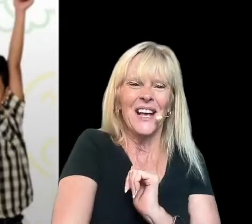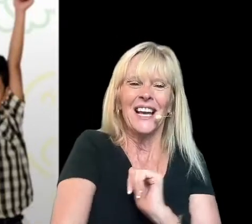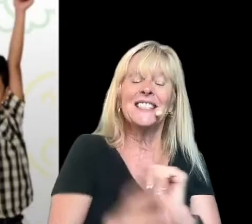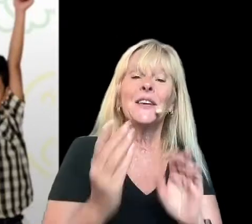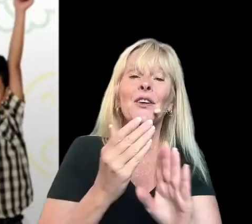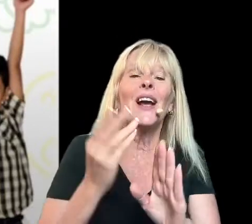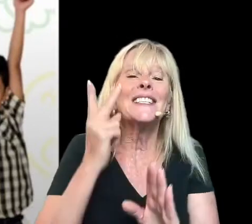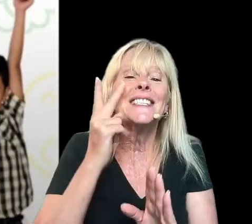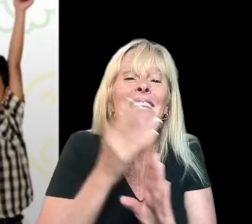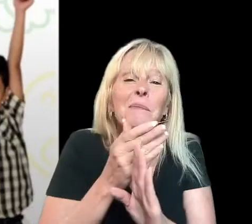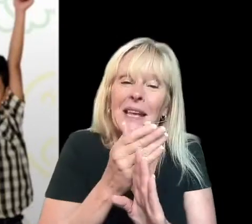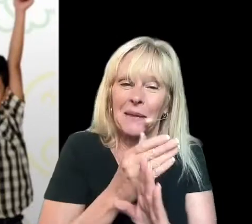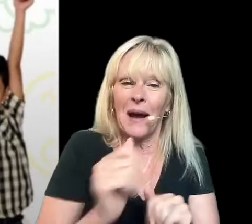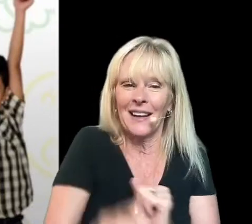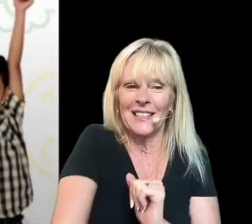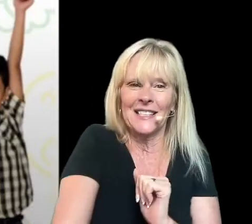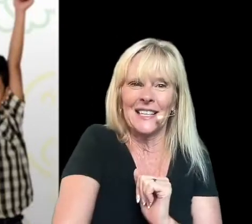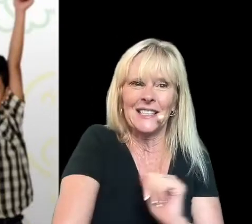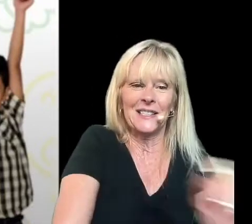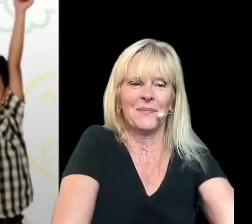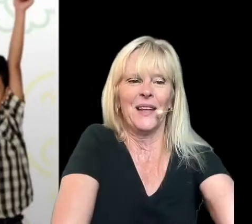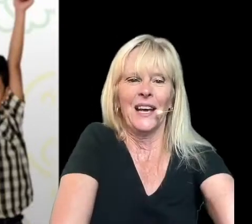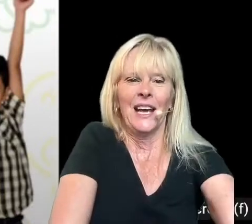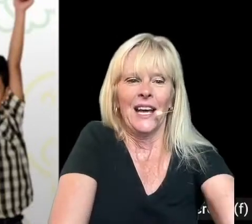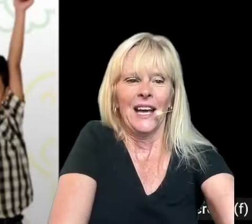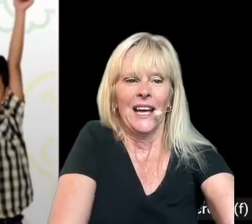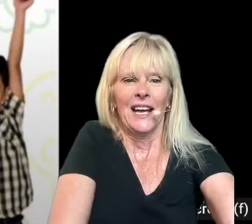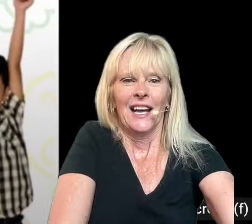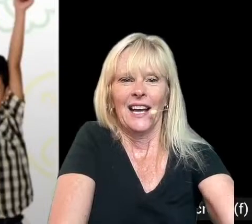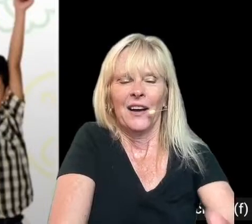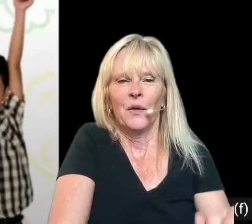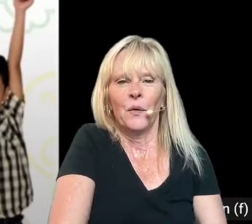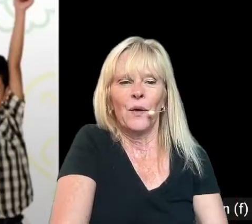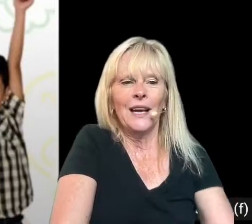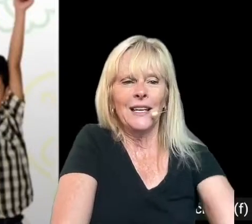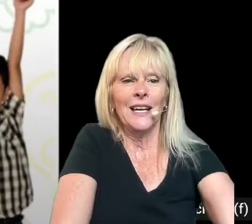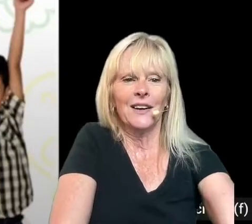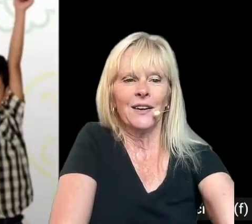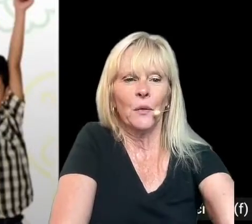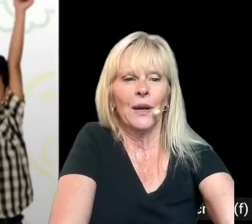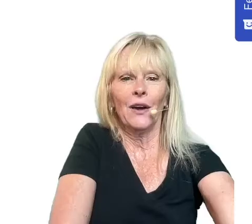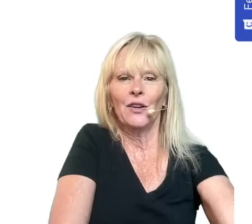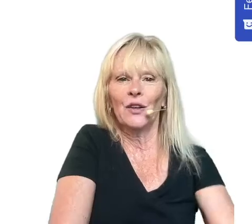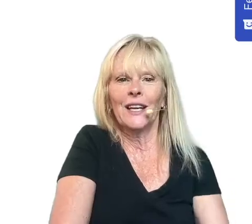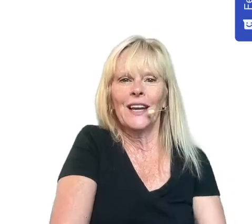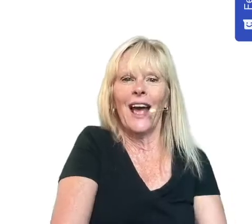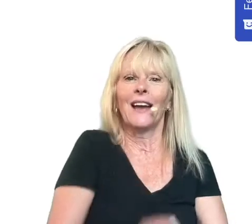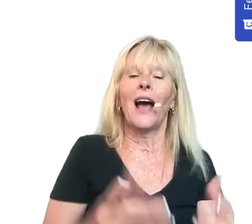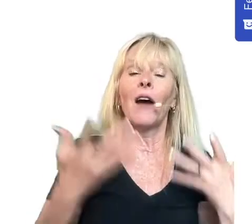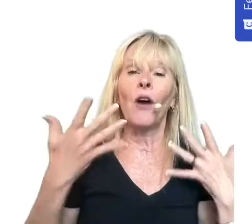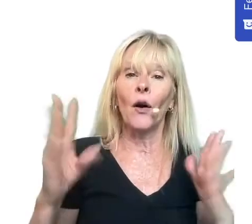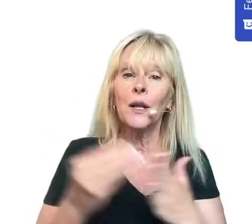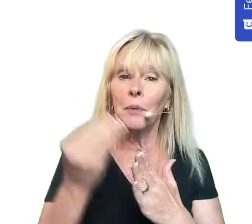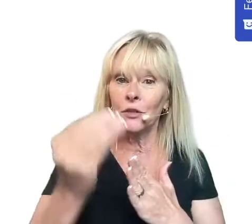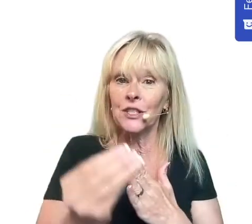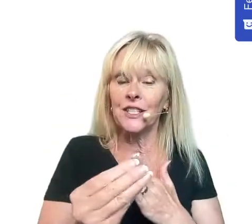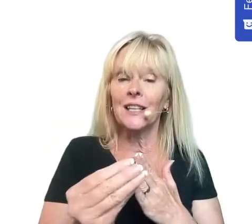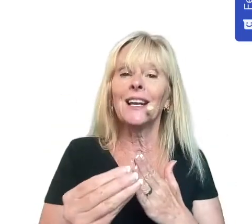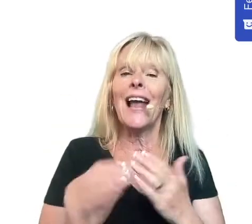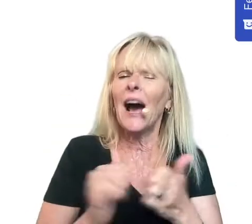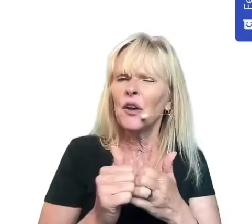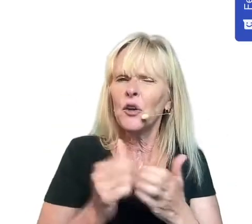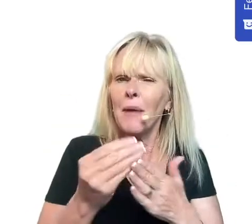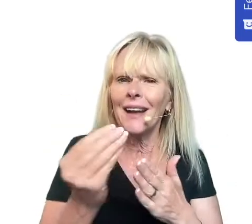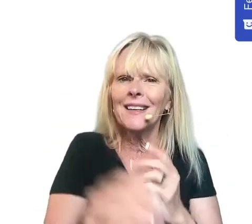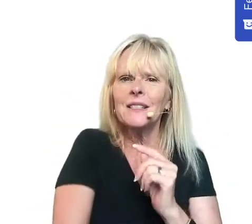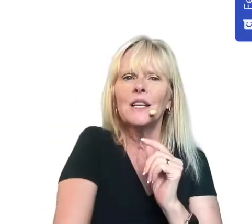go. Let's give you a sneak peek behind the scenes. Right in here, we are looking at, I've already purchased it.